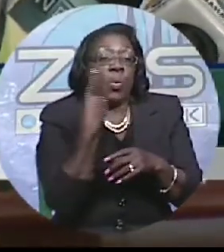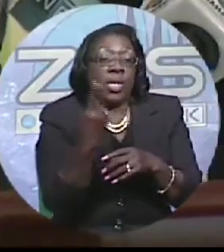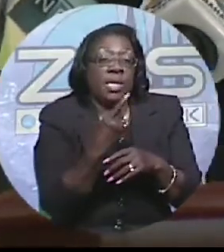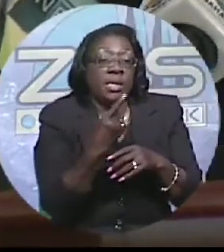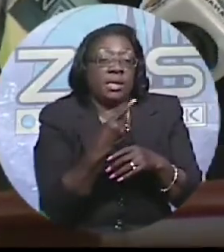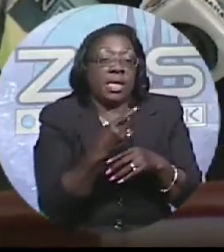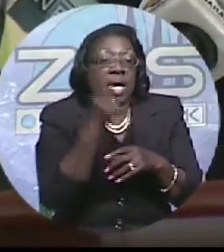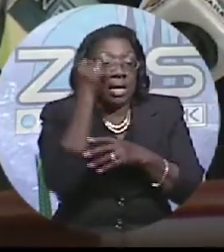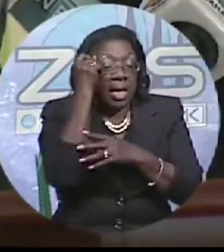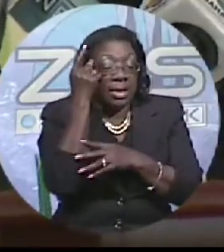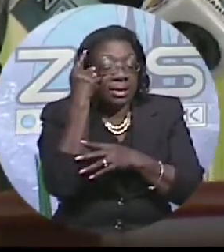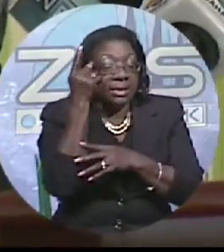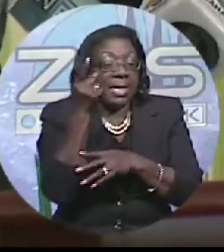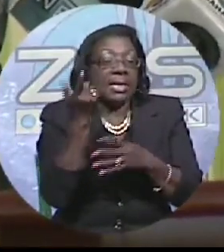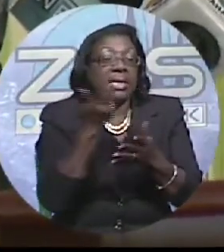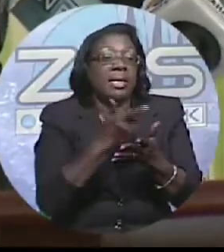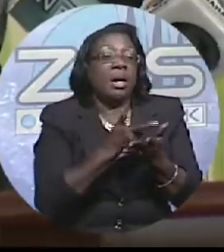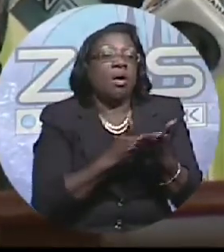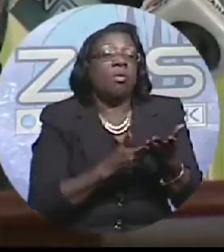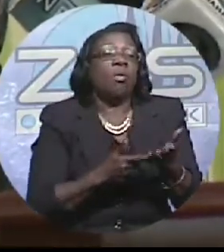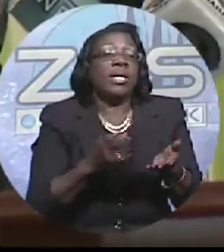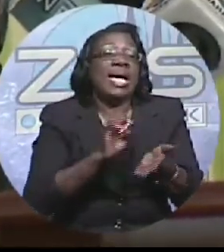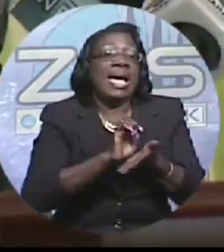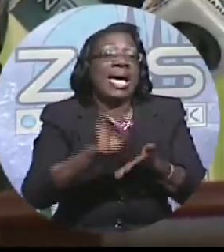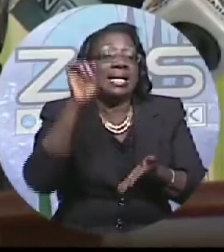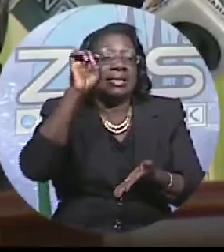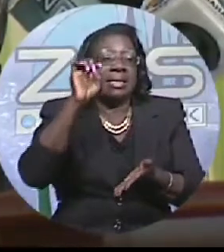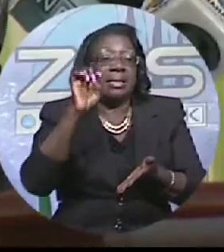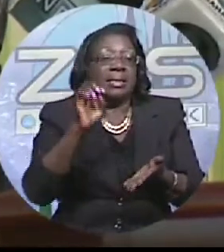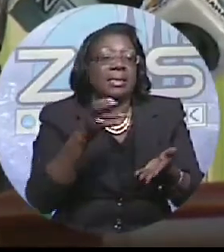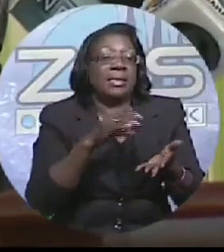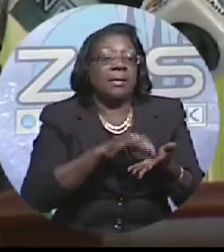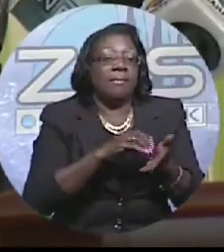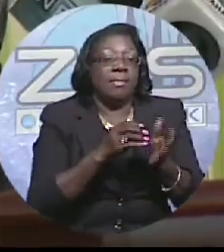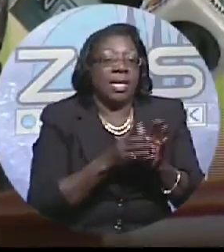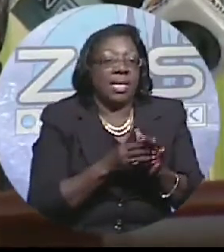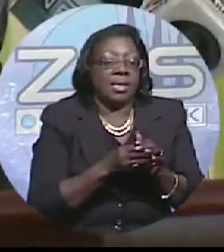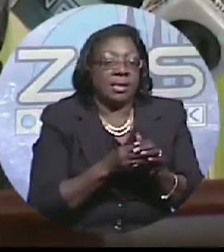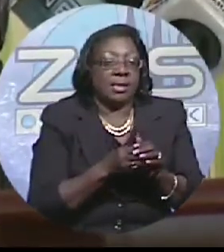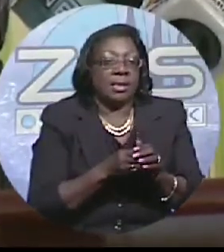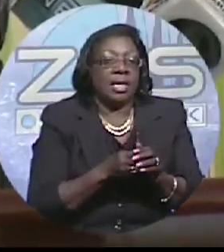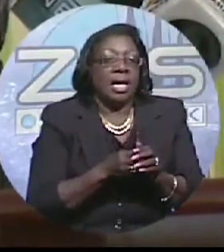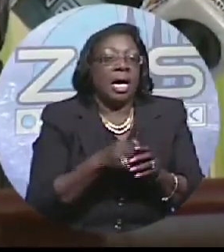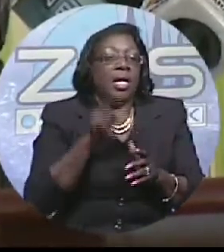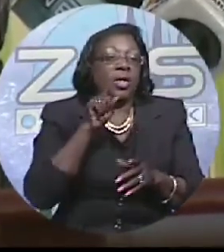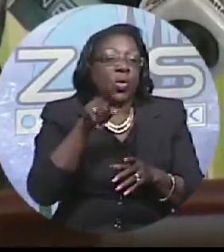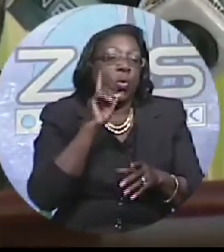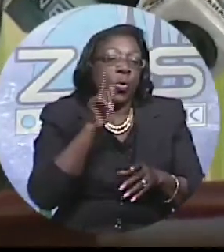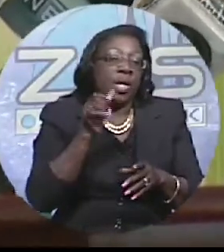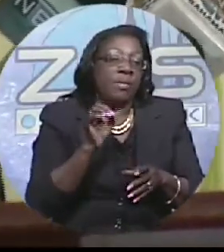an understanding of what excellence means. And you're going to be judged